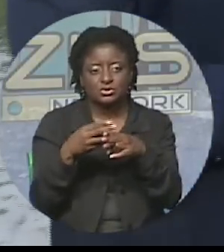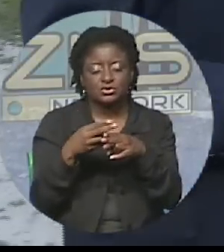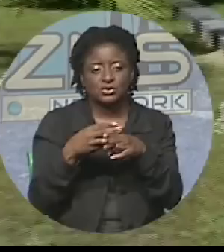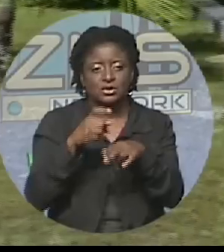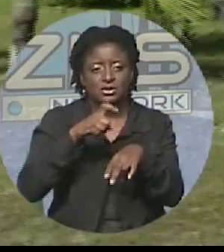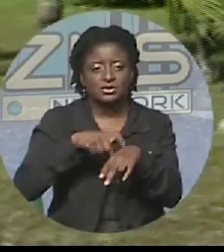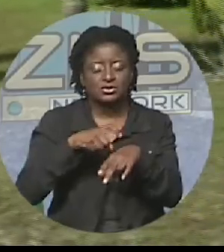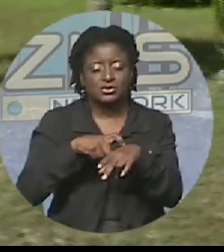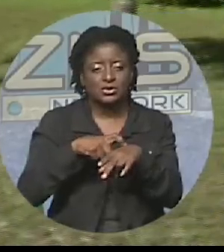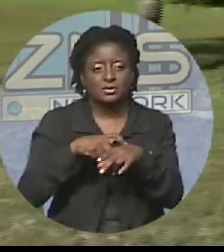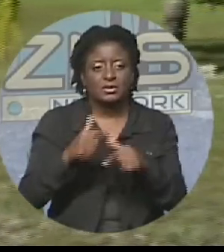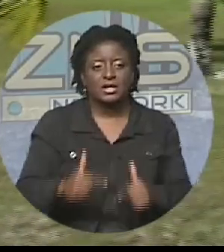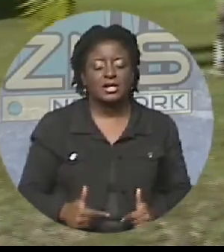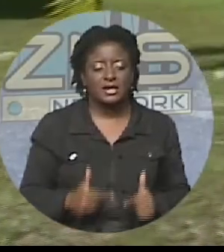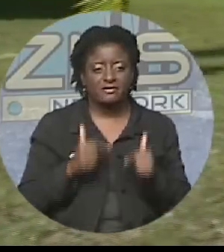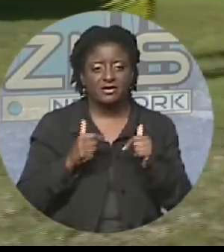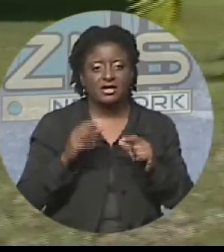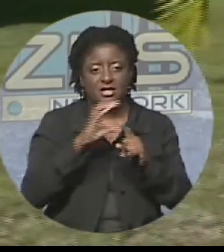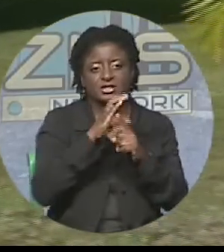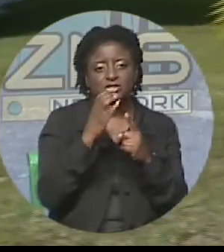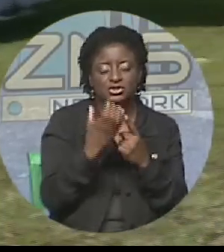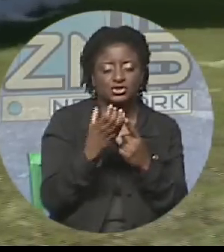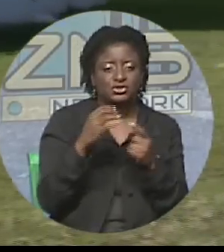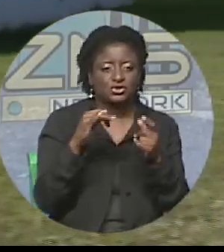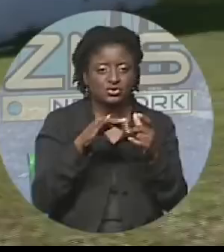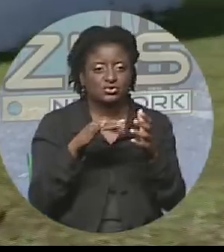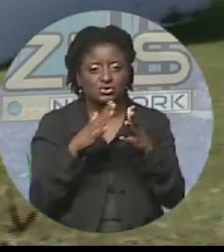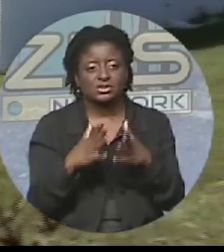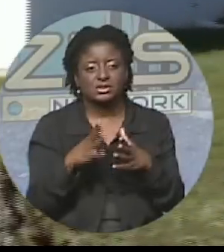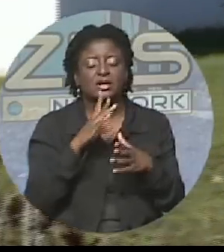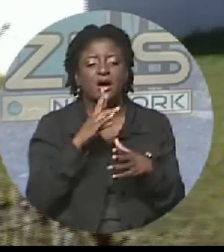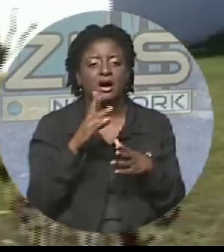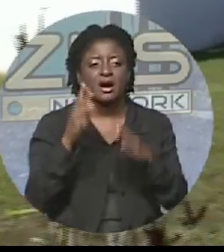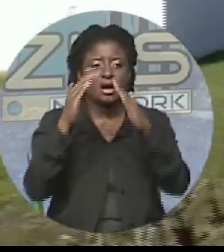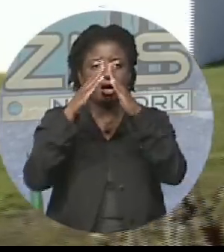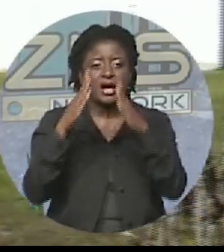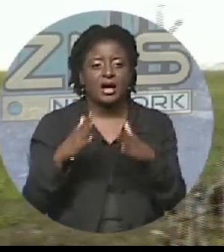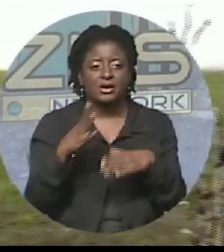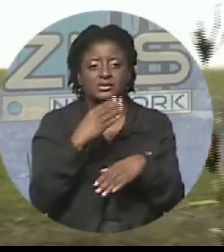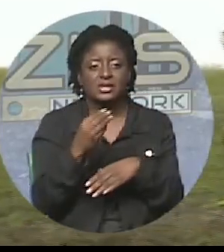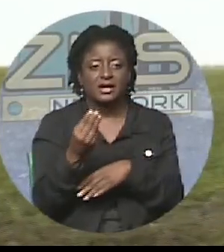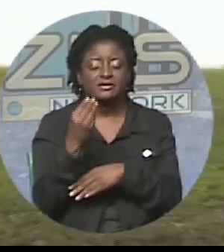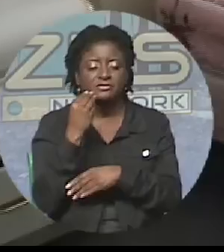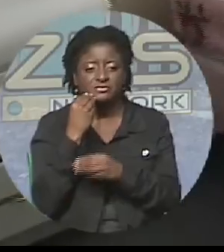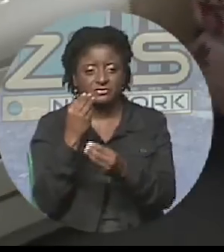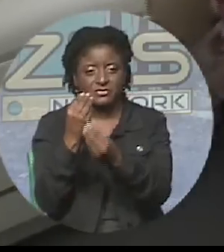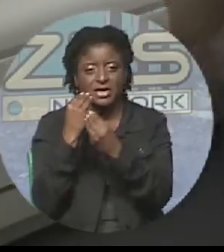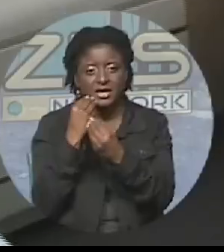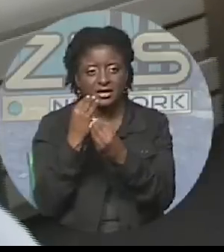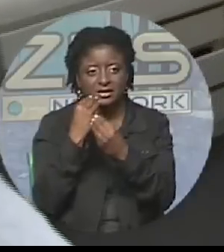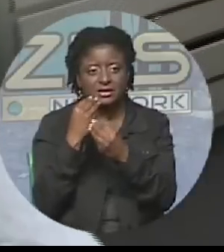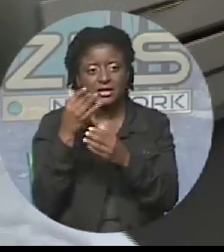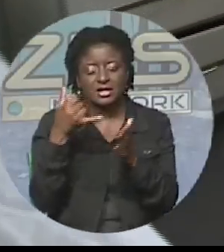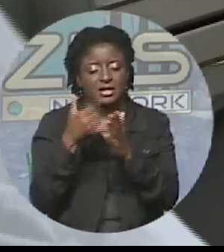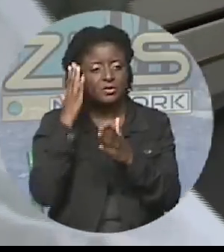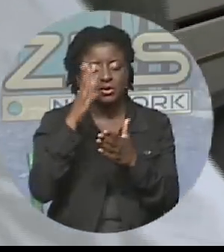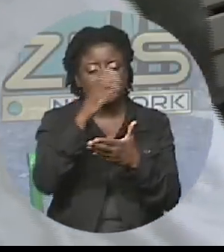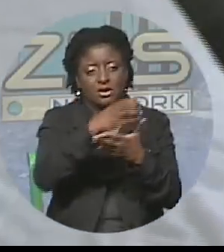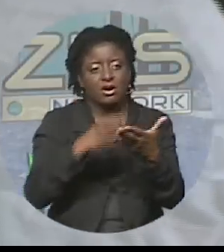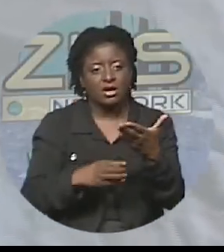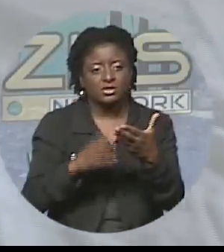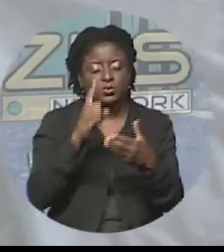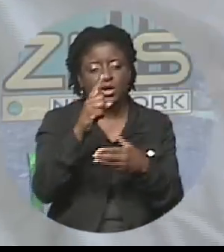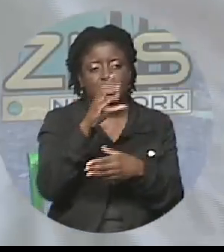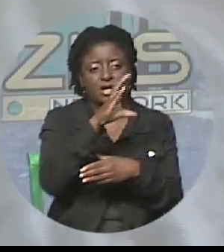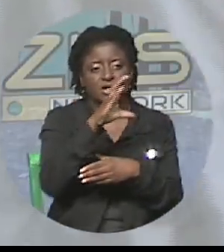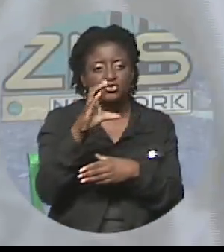two resort properties in North Andros, where students are being housed and fed. It will cost about $120,000 over the